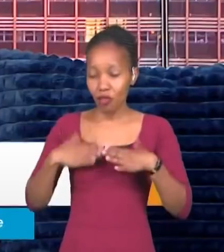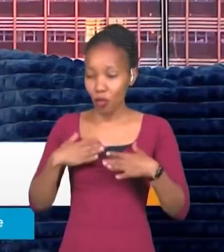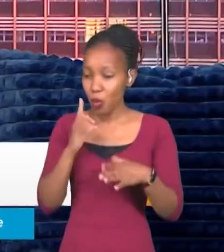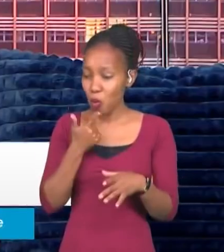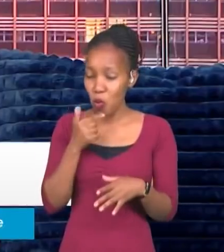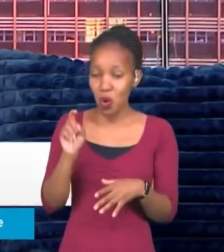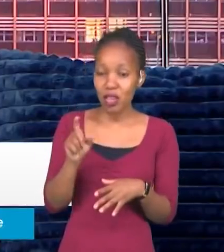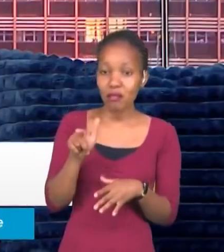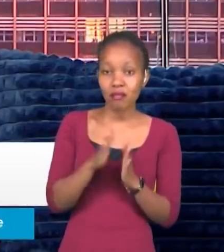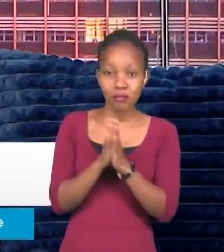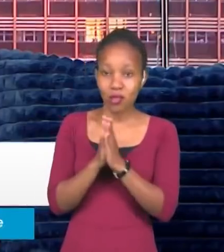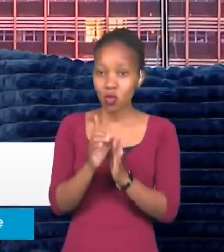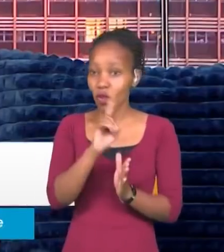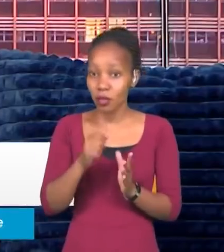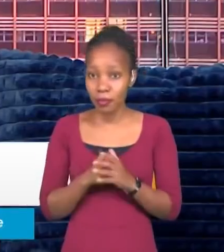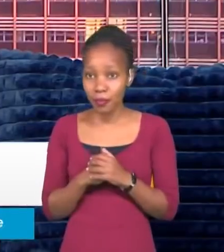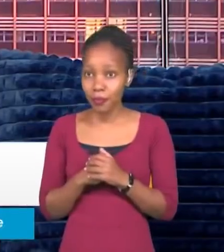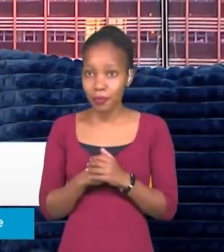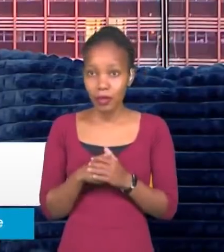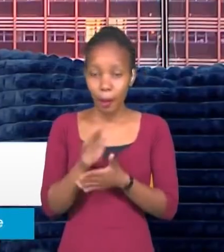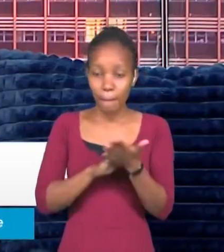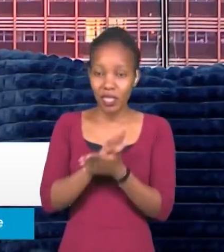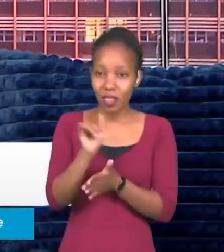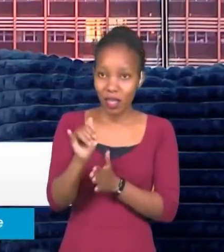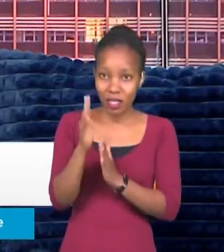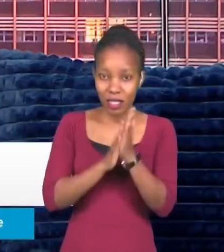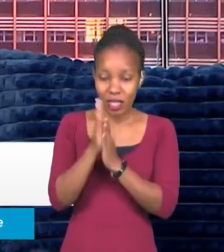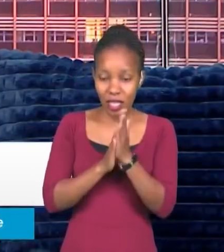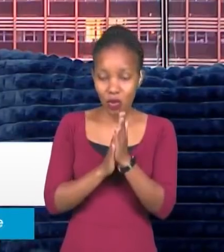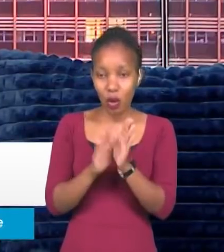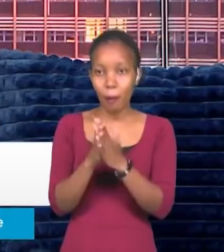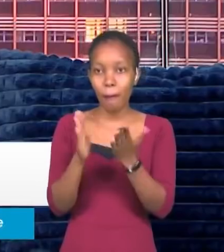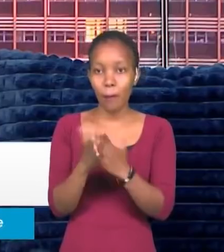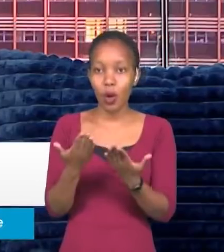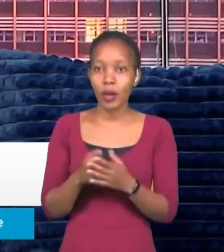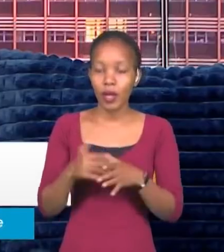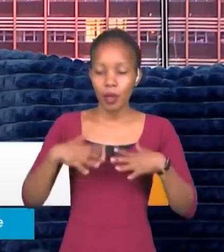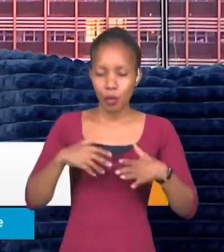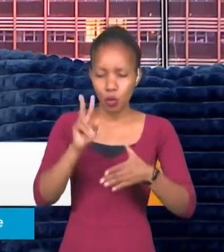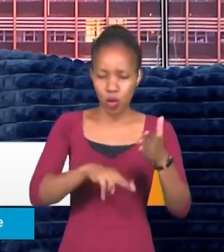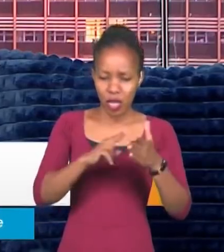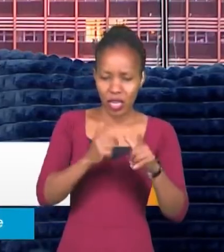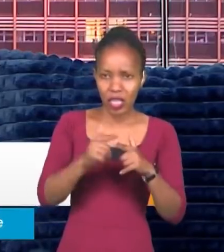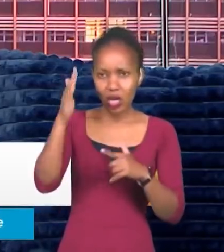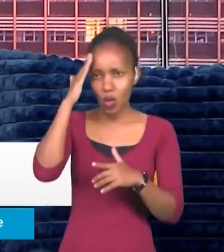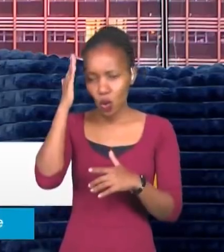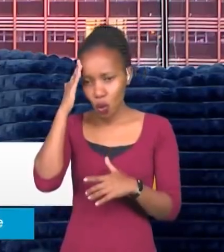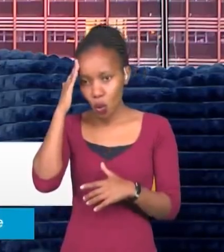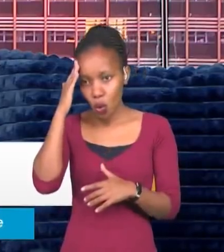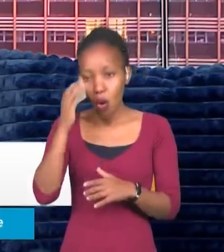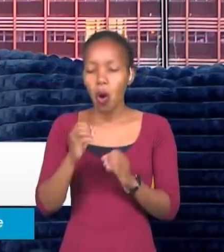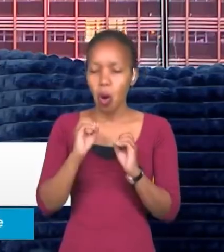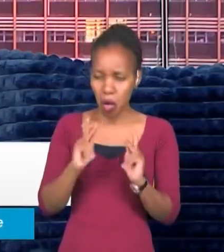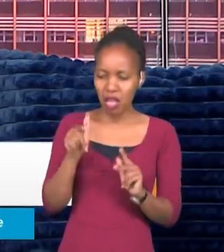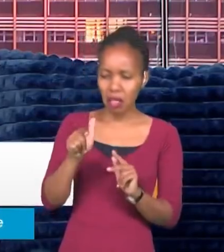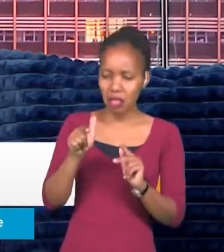it? Yeah, so basically that is an inspirational book that people are supposed to read and just get to know, oh, this is what this person